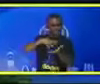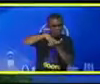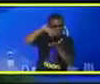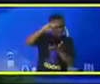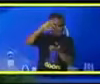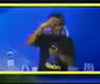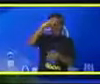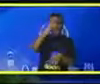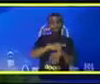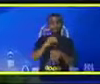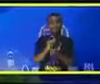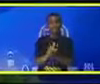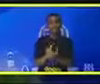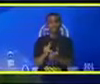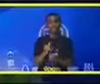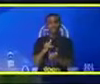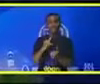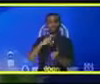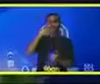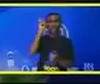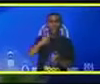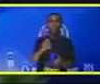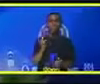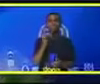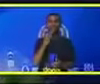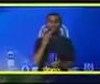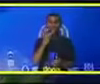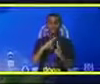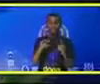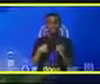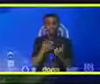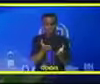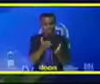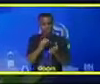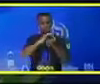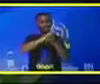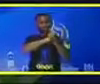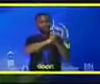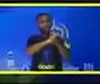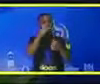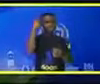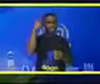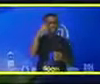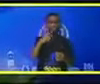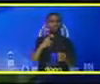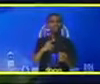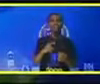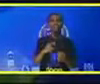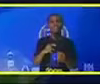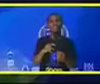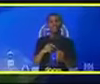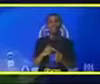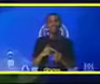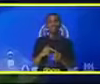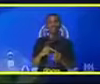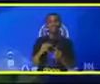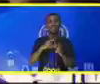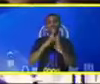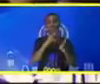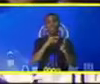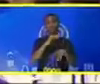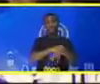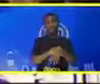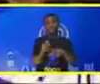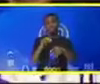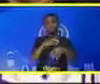you for giving me a house, for giving me promotion. And that what you are praying for today, the answer is on earth